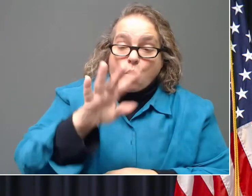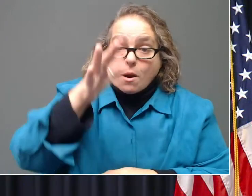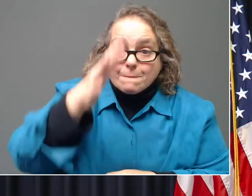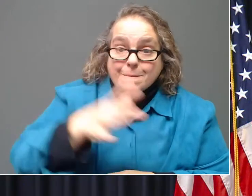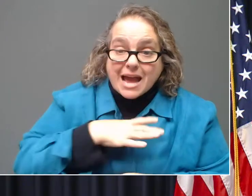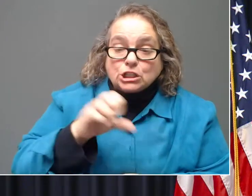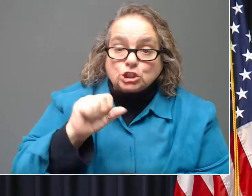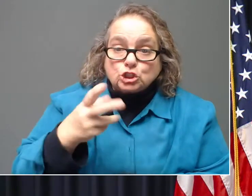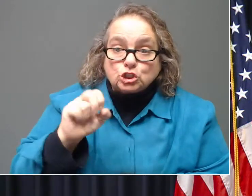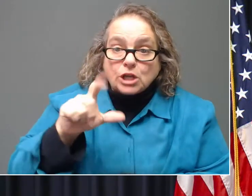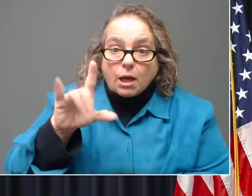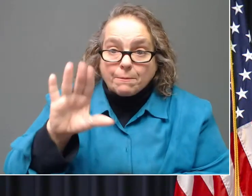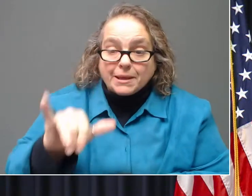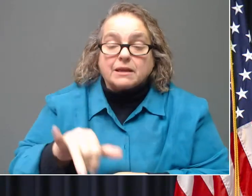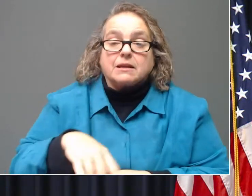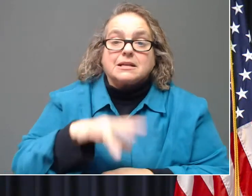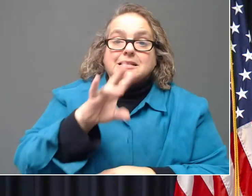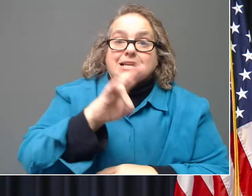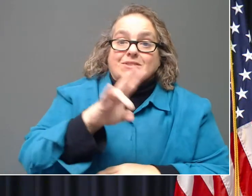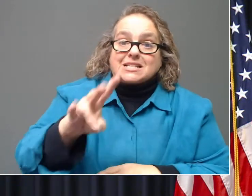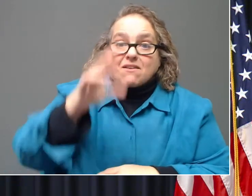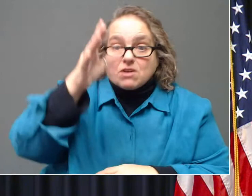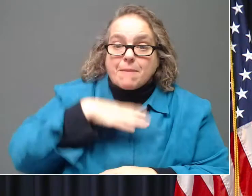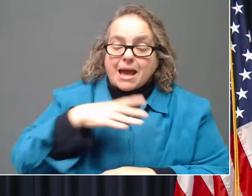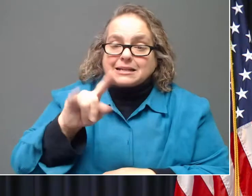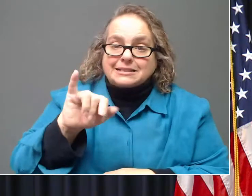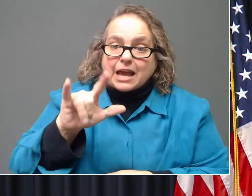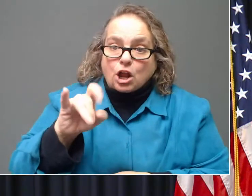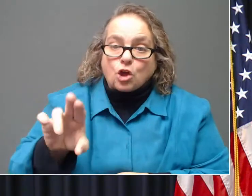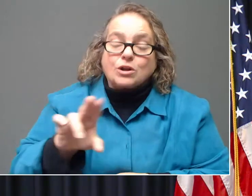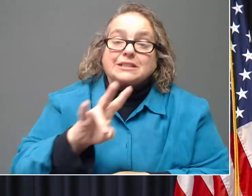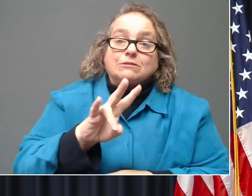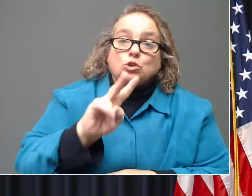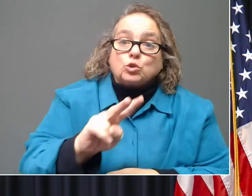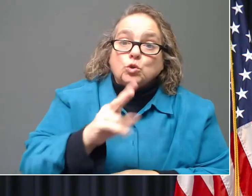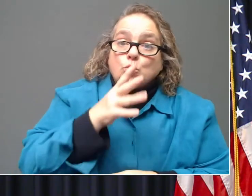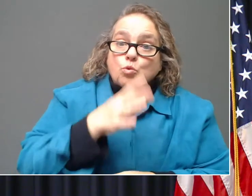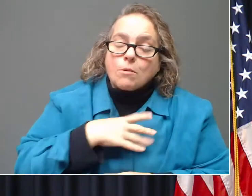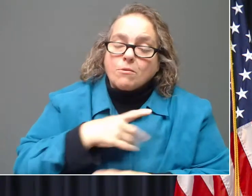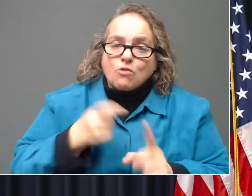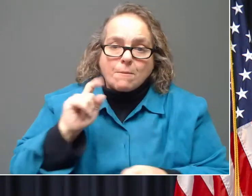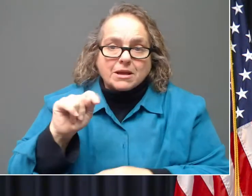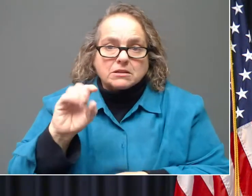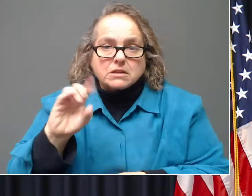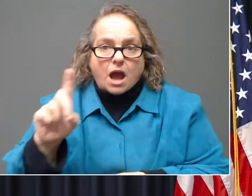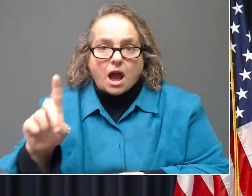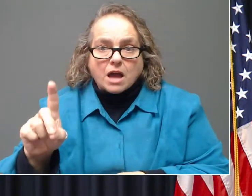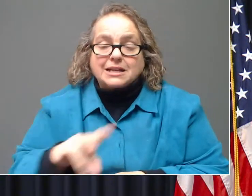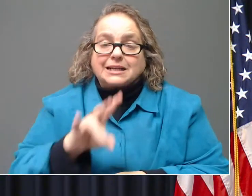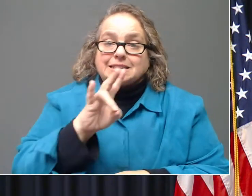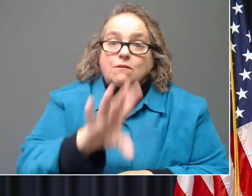man in Taylor, 72-year-old woman in Todd, 74-year-old woman in Warren,